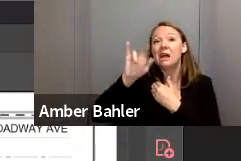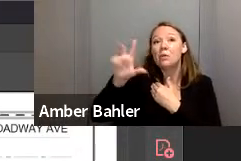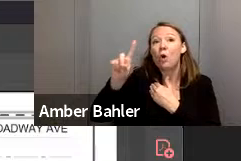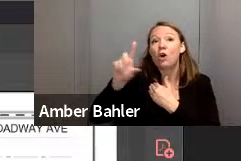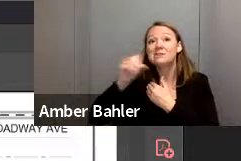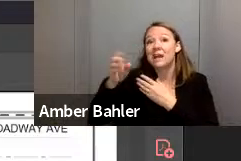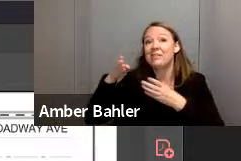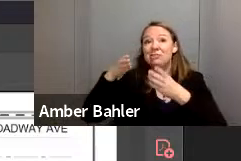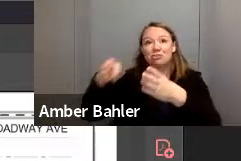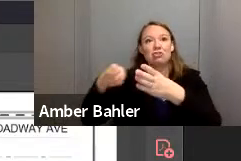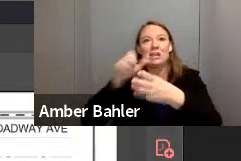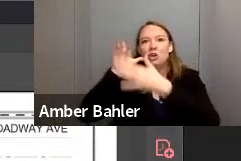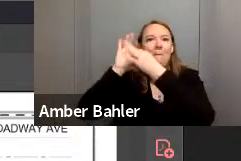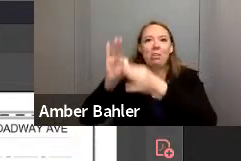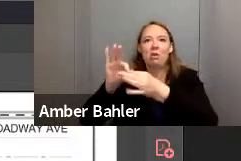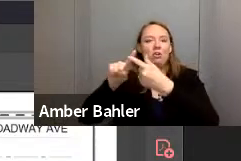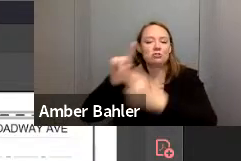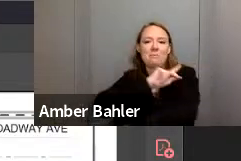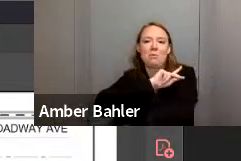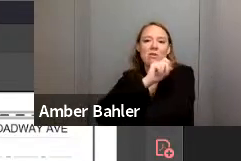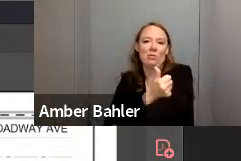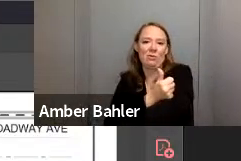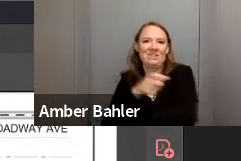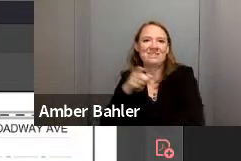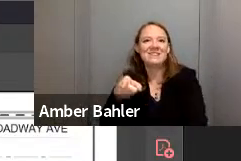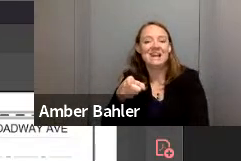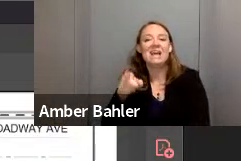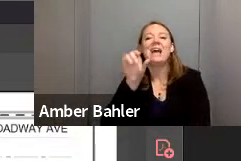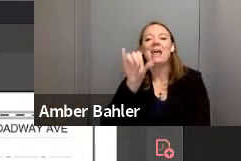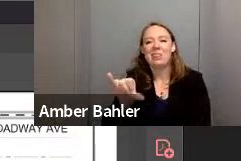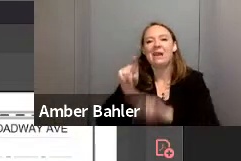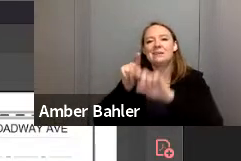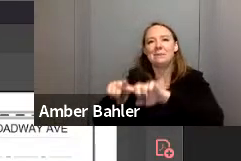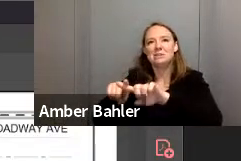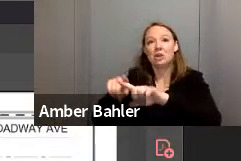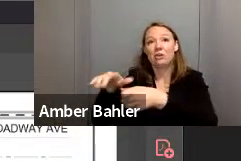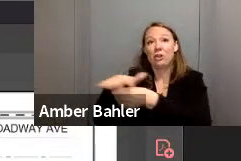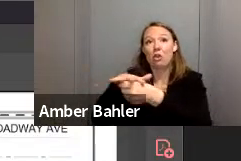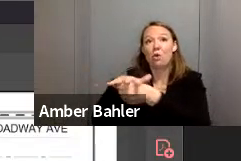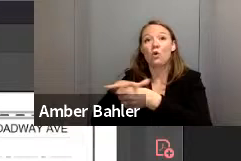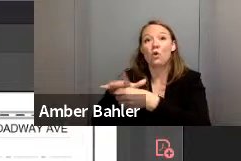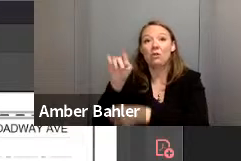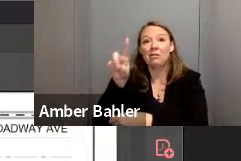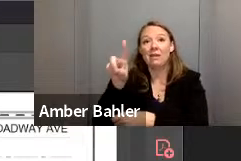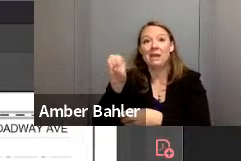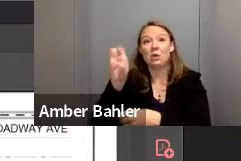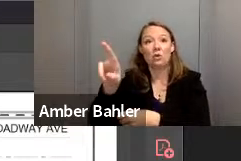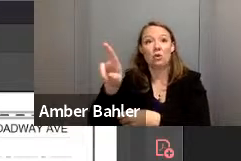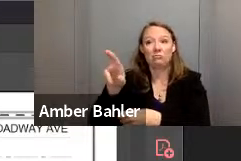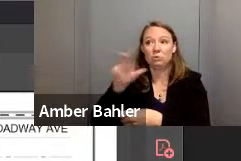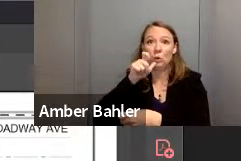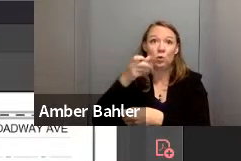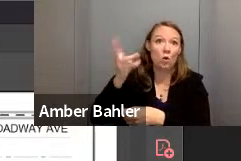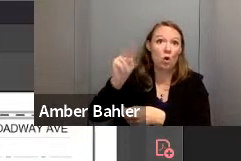belong to the authority, and that defaults to the local landowner or whoever owns them.